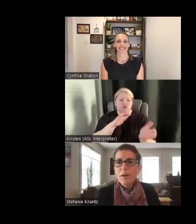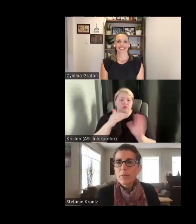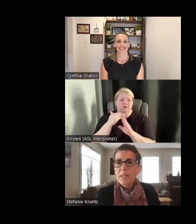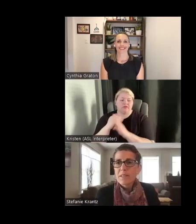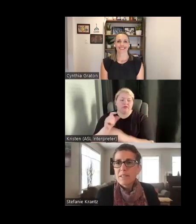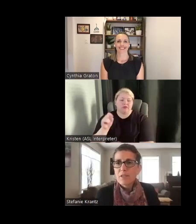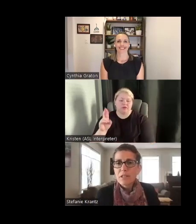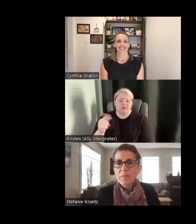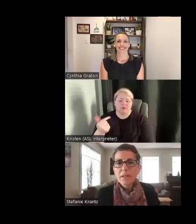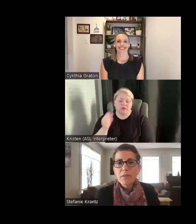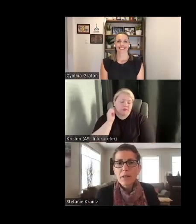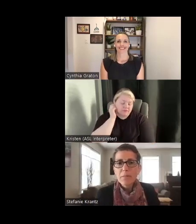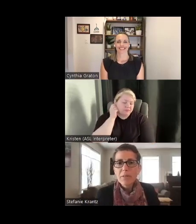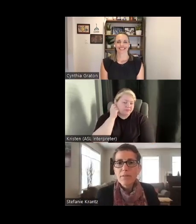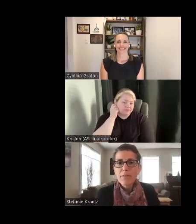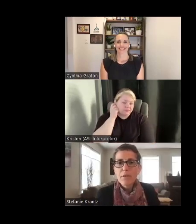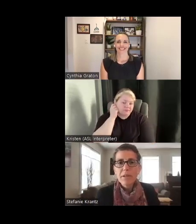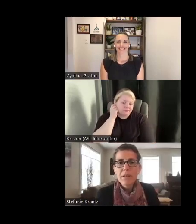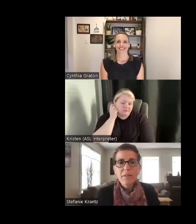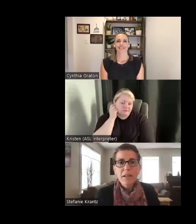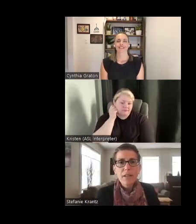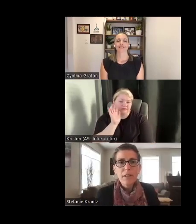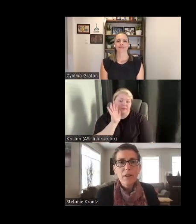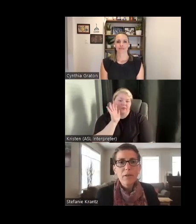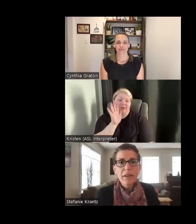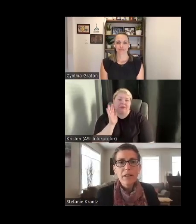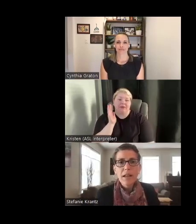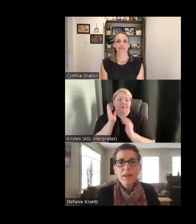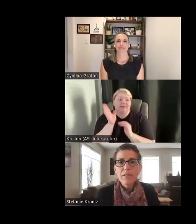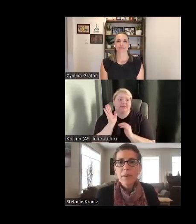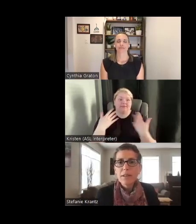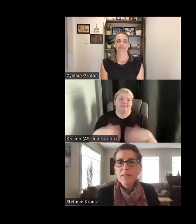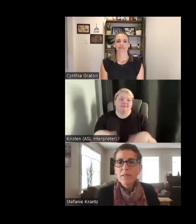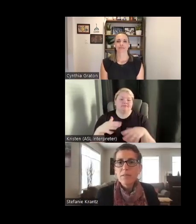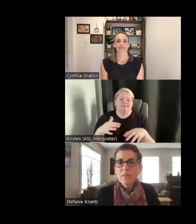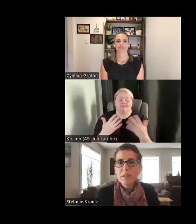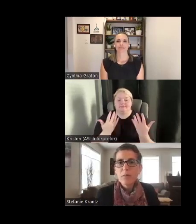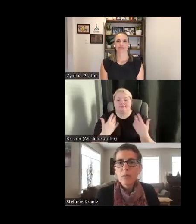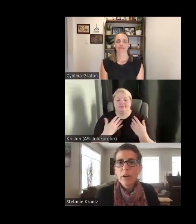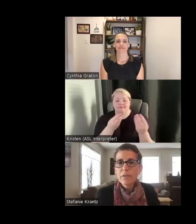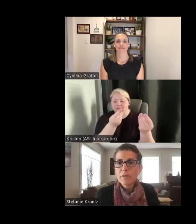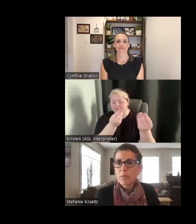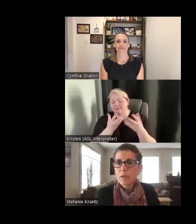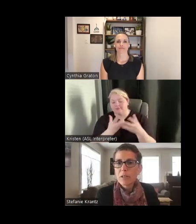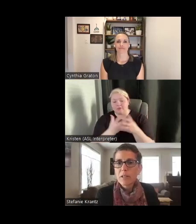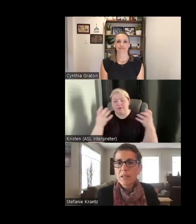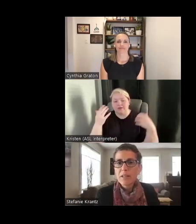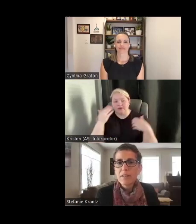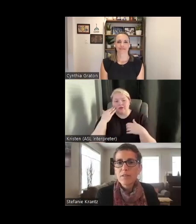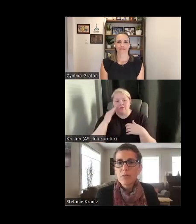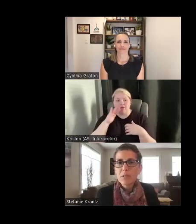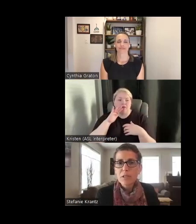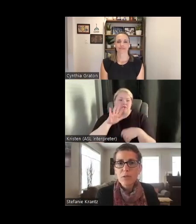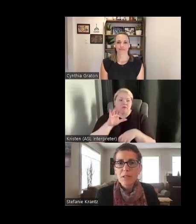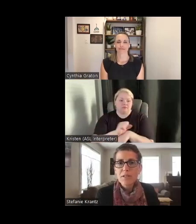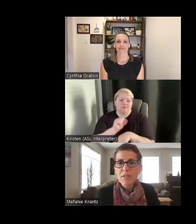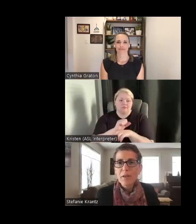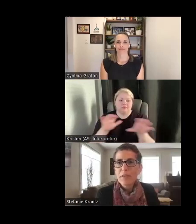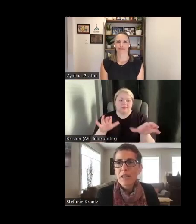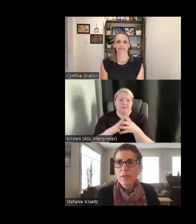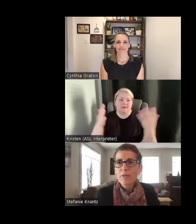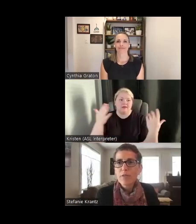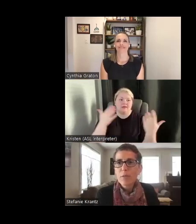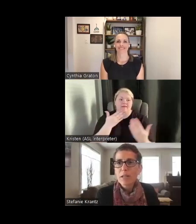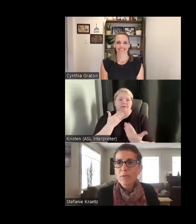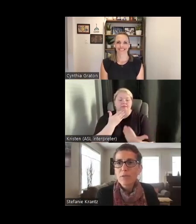Your presentation has been incredibly informative, and I know that Lives in the Balance has done wonderful work in school districts.